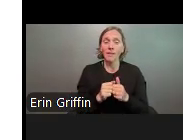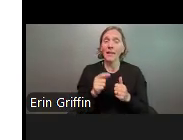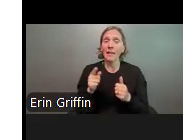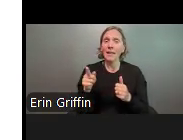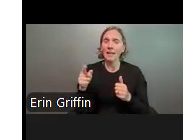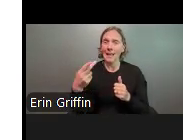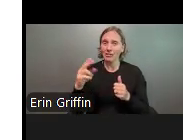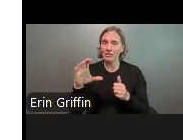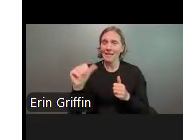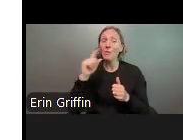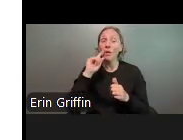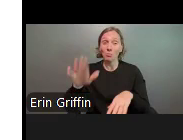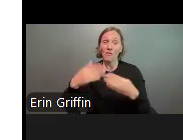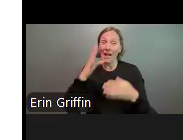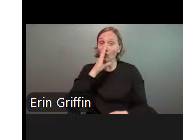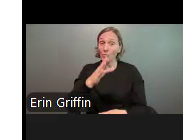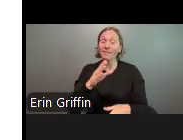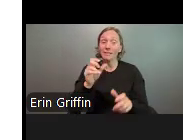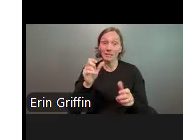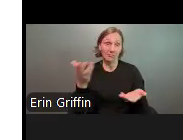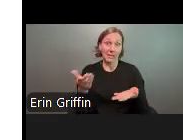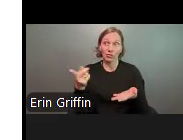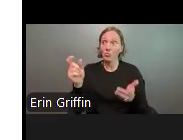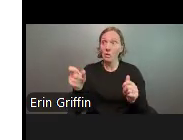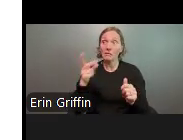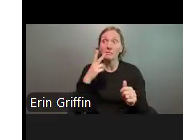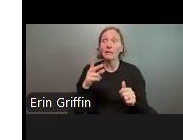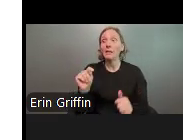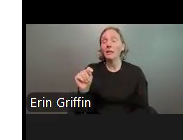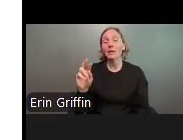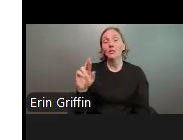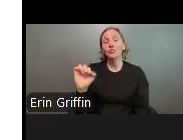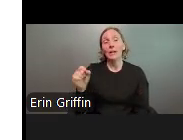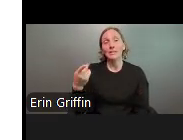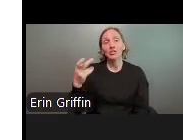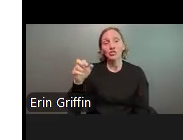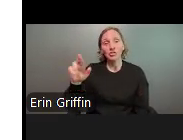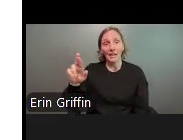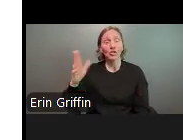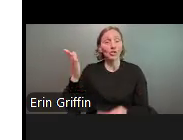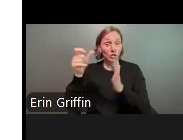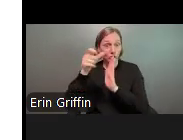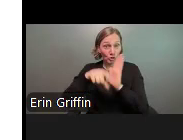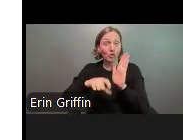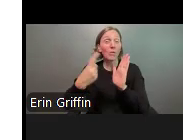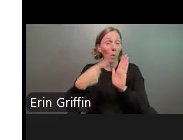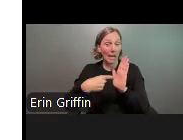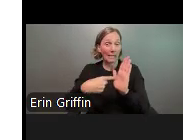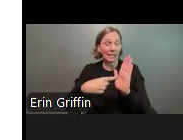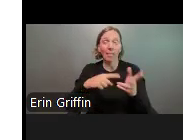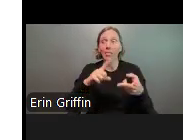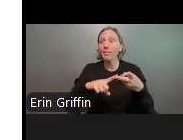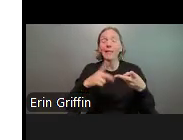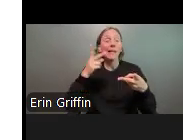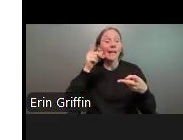healthcare authority, and that will be available here too, like transgender surgery is an example here. And then also vision hardware